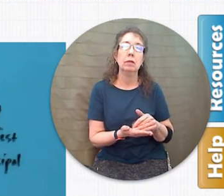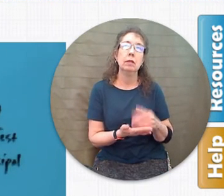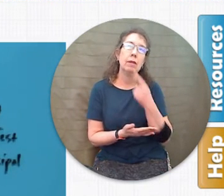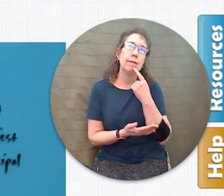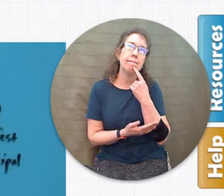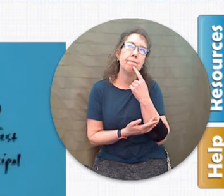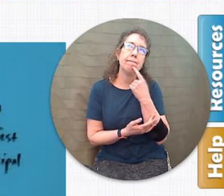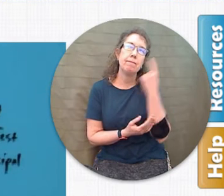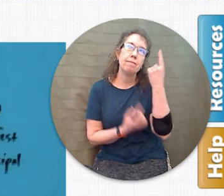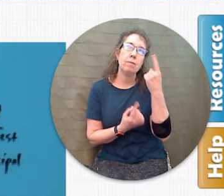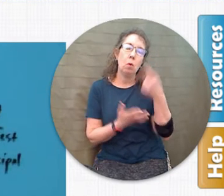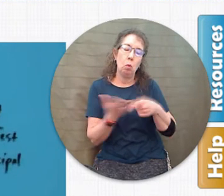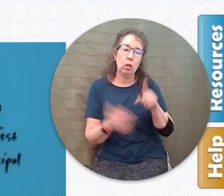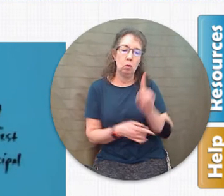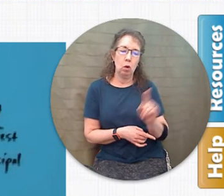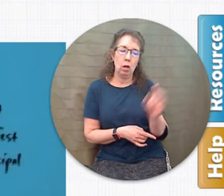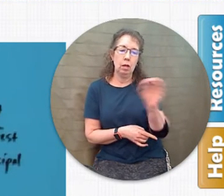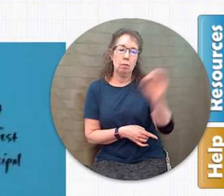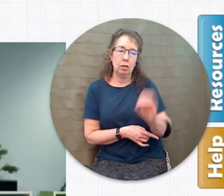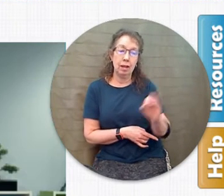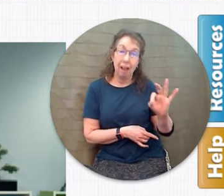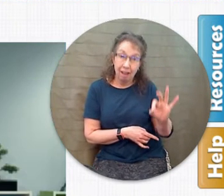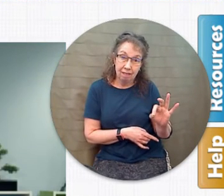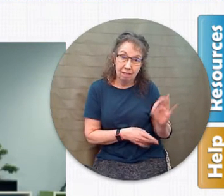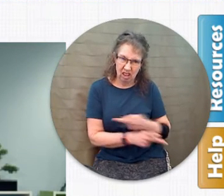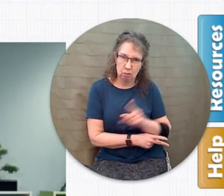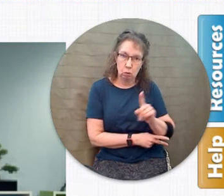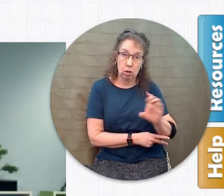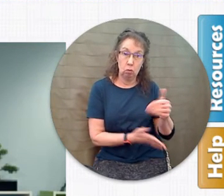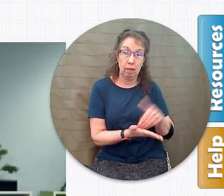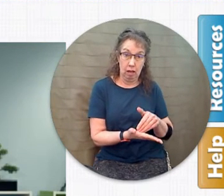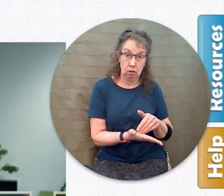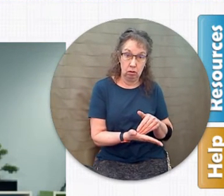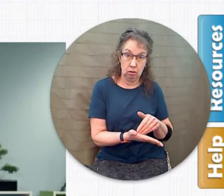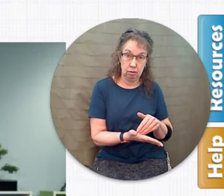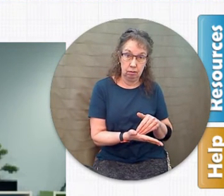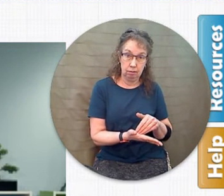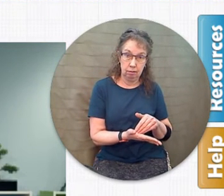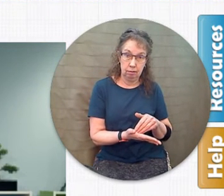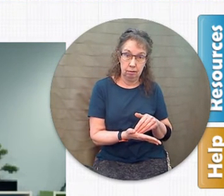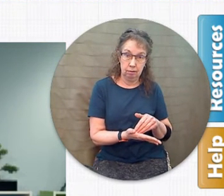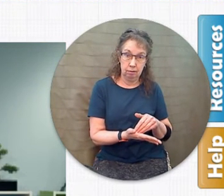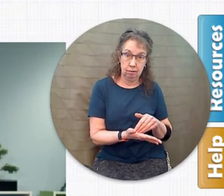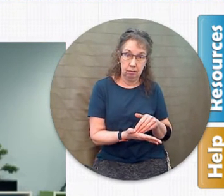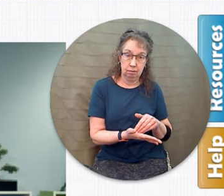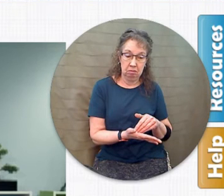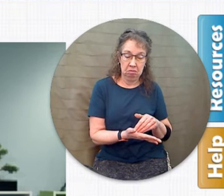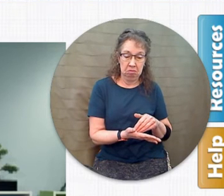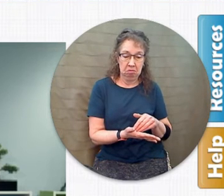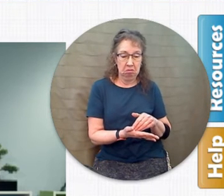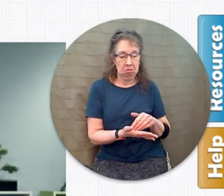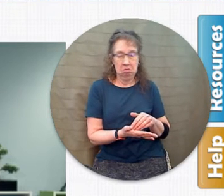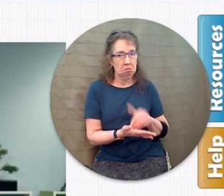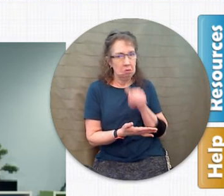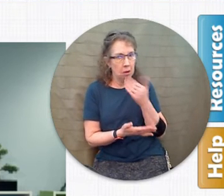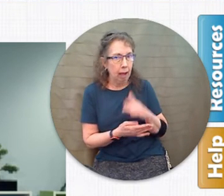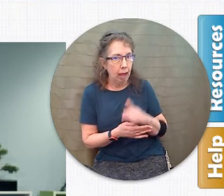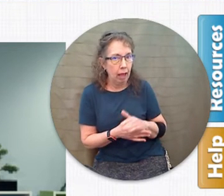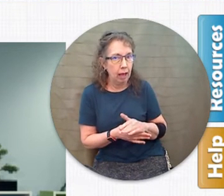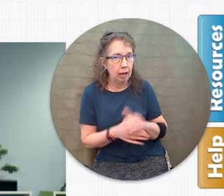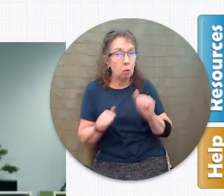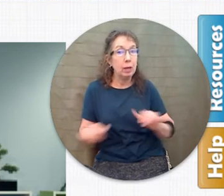is 1% of 100,000? Well, that's actually not too terribly taxing. We could do like